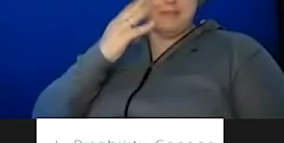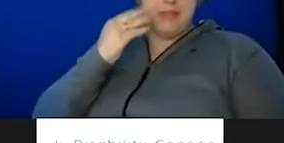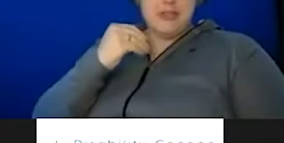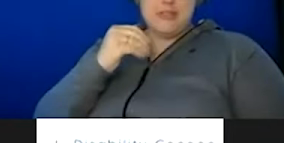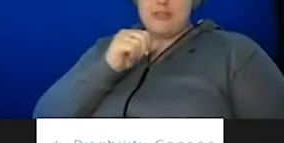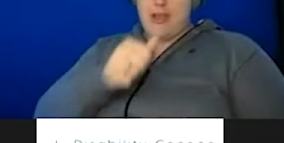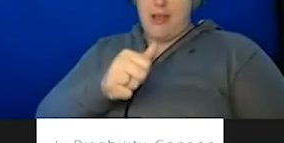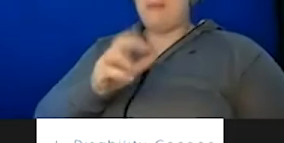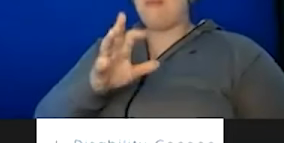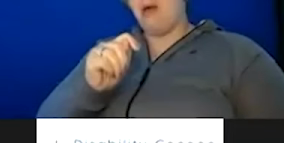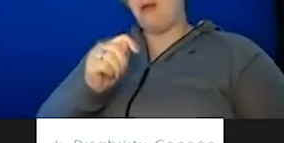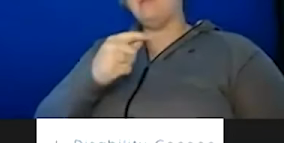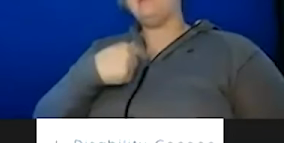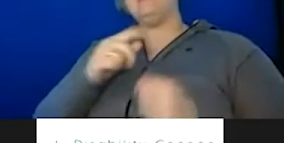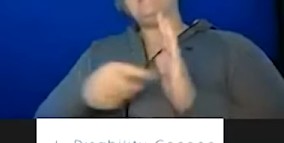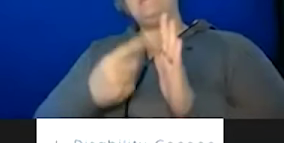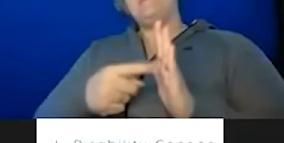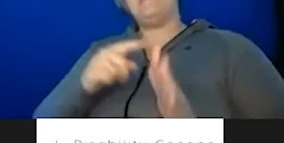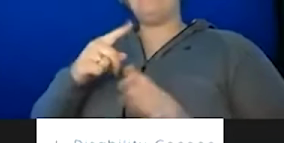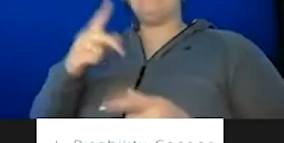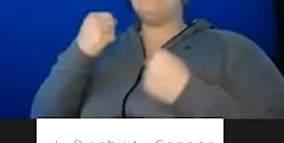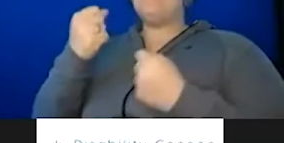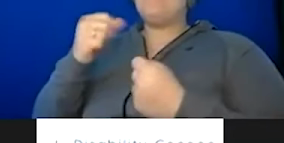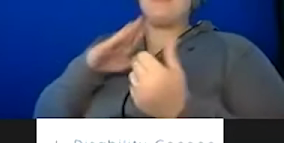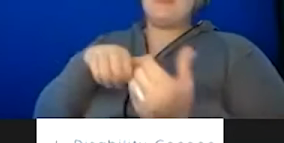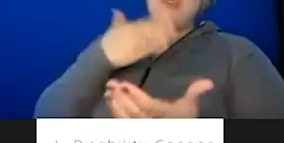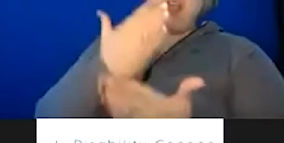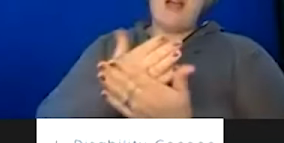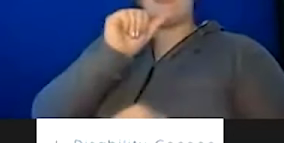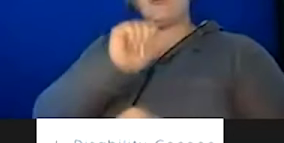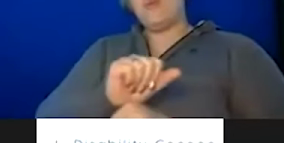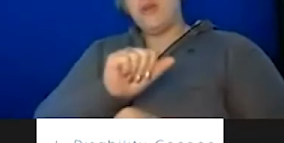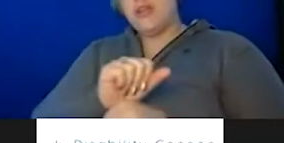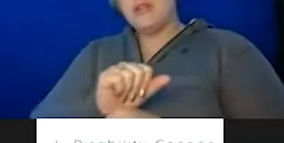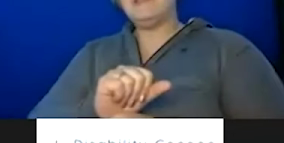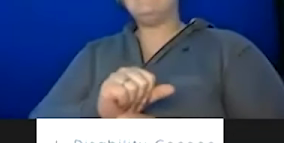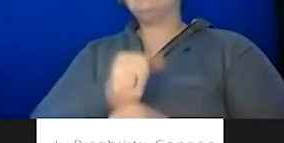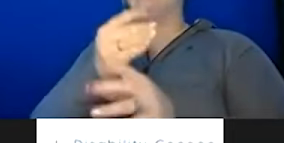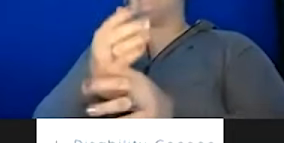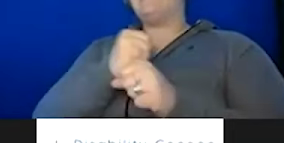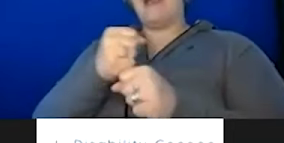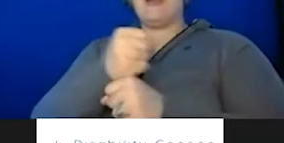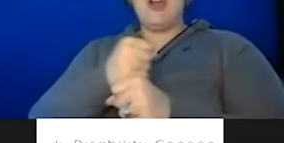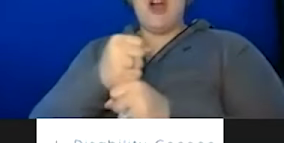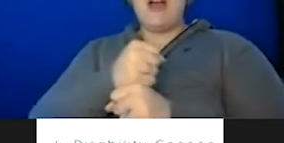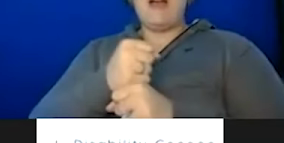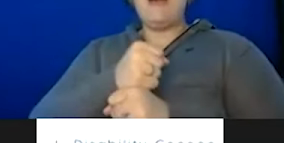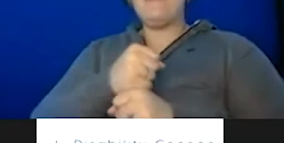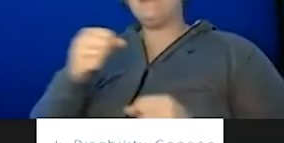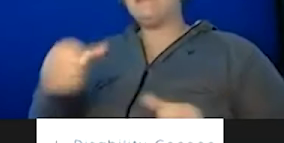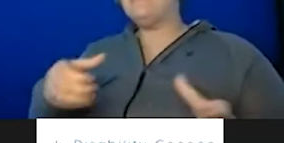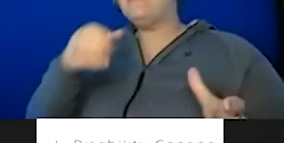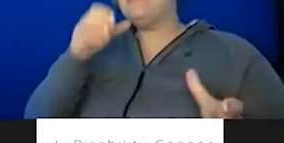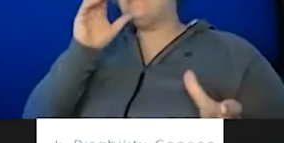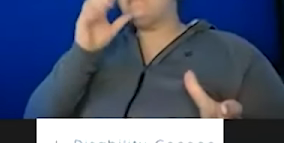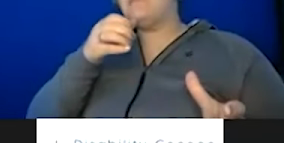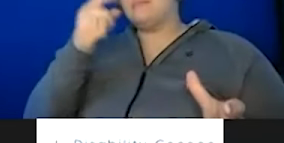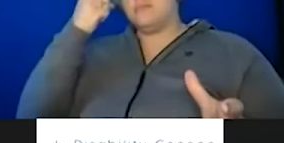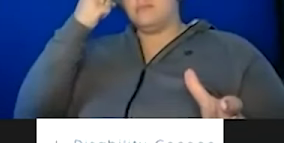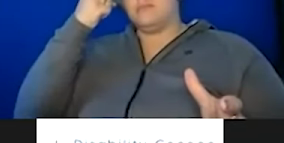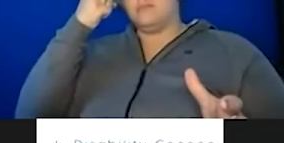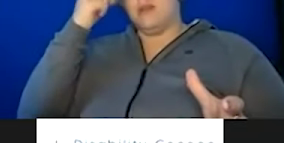down, get your cup of coffee or whatever, and you're like, did I close my garage door? And for the